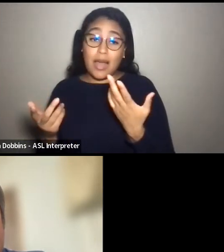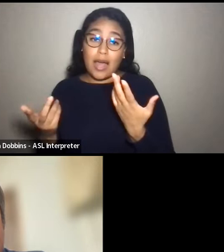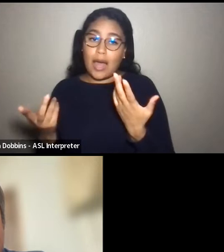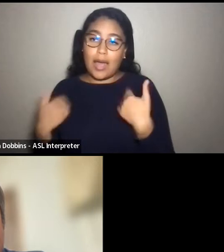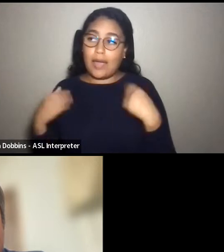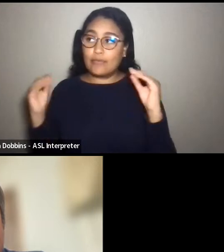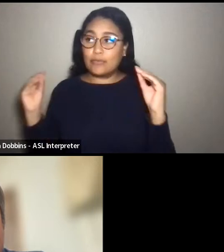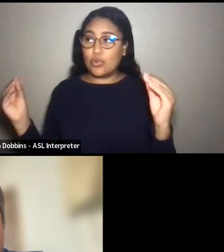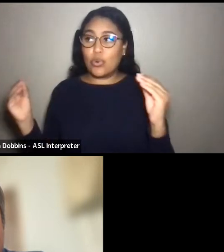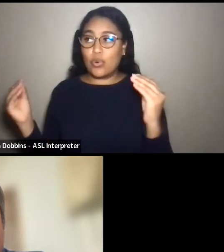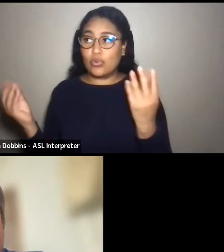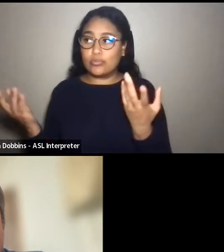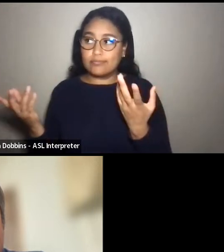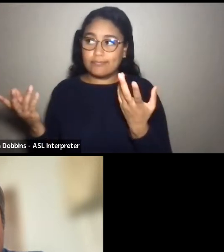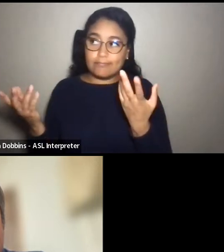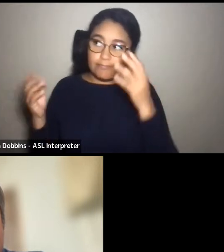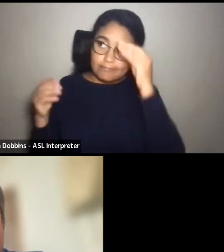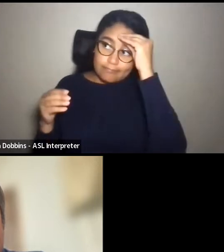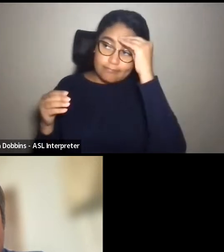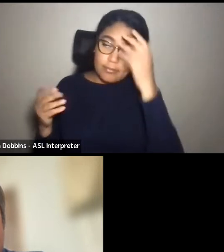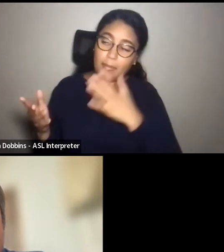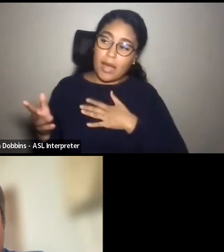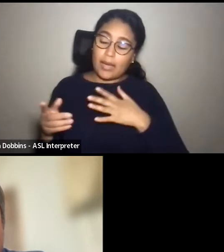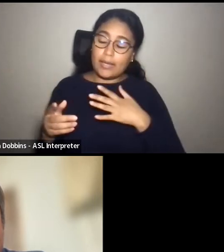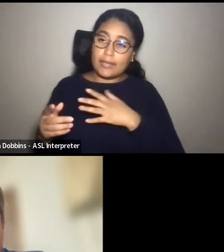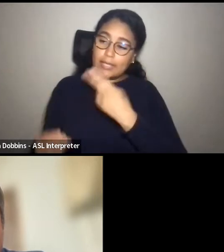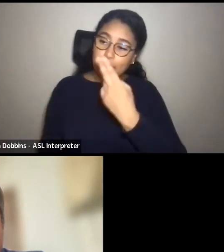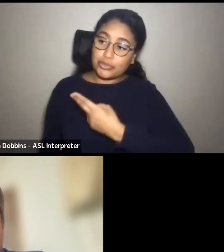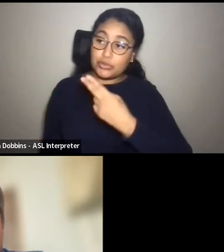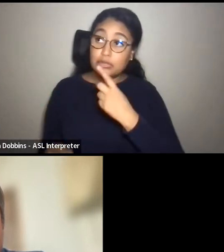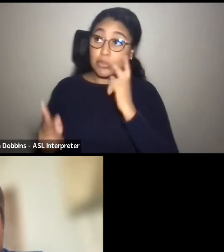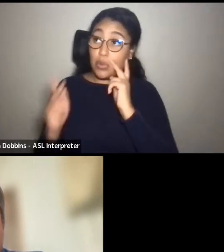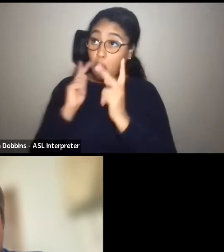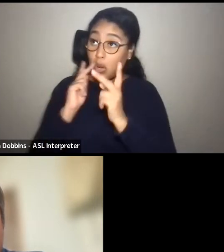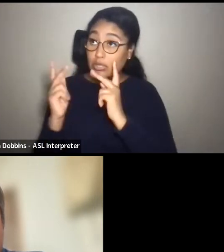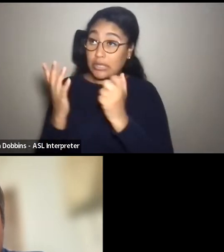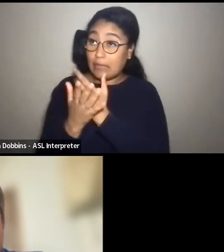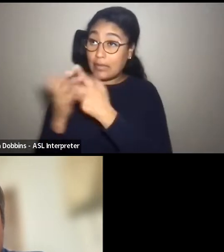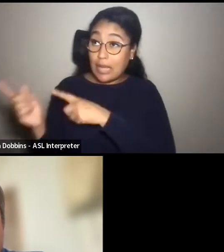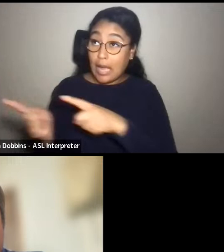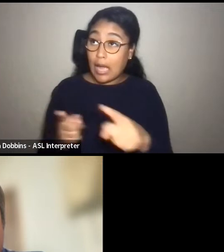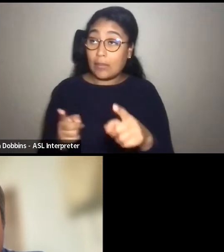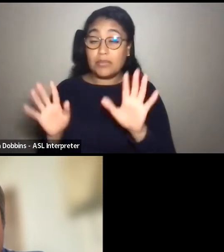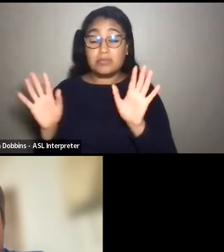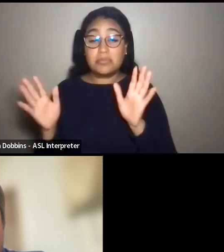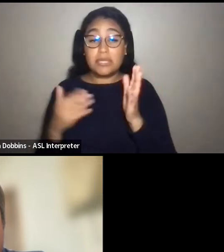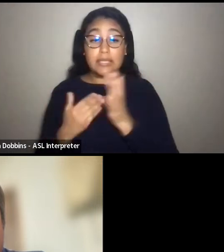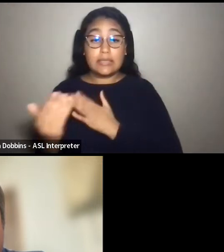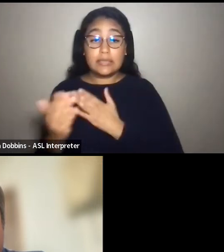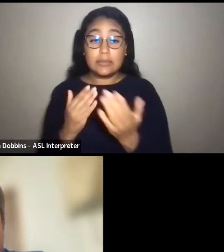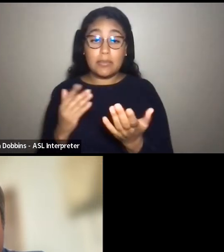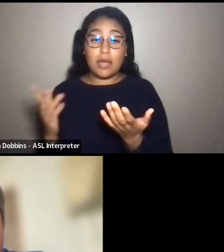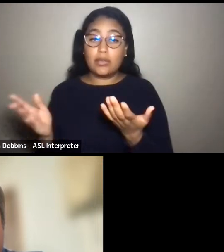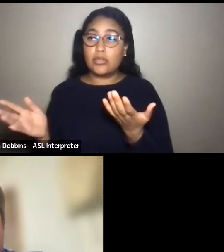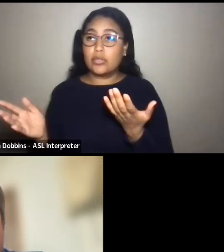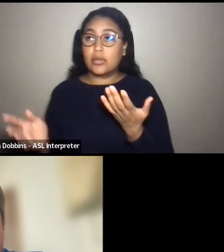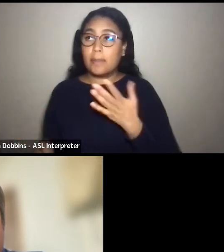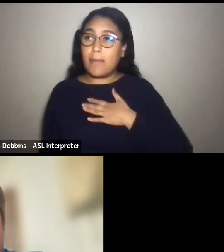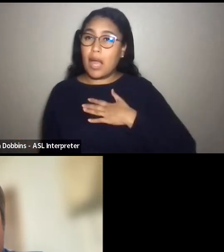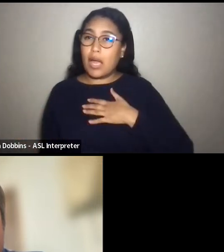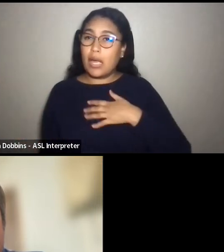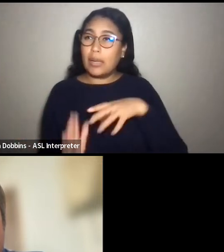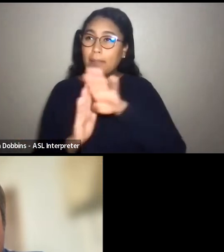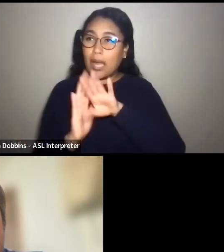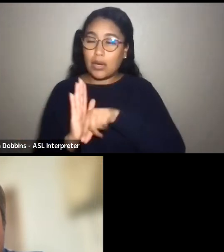and watching this unfold on the news is just horrific. Although it wouldn't matter to me what my background